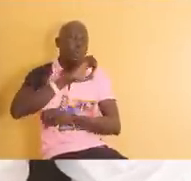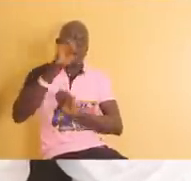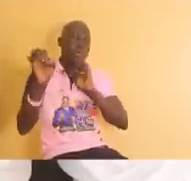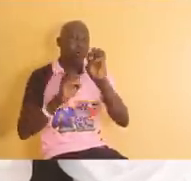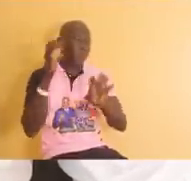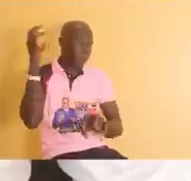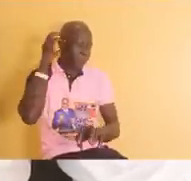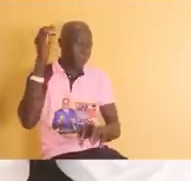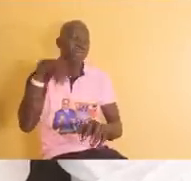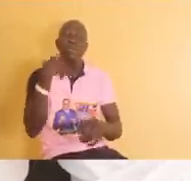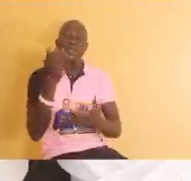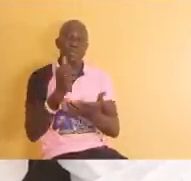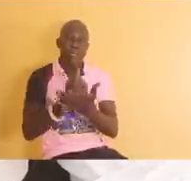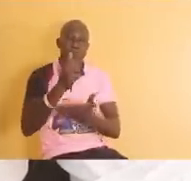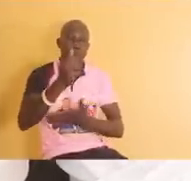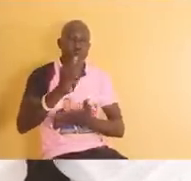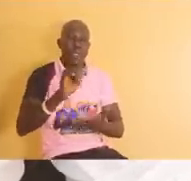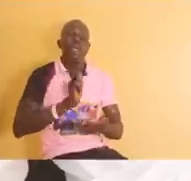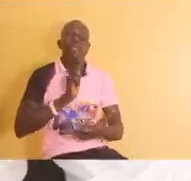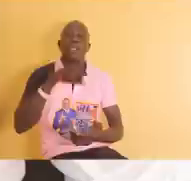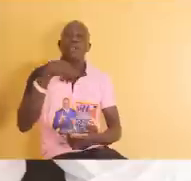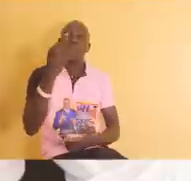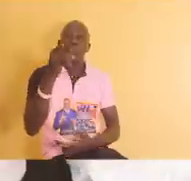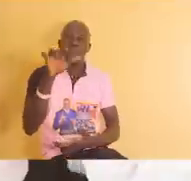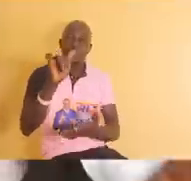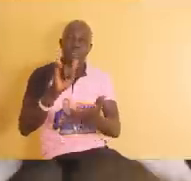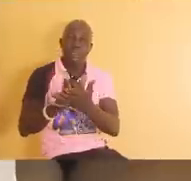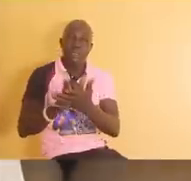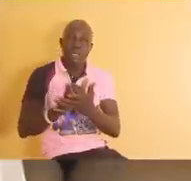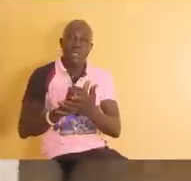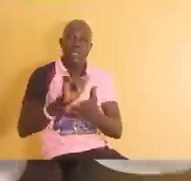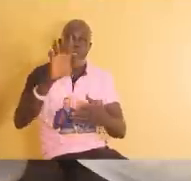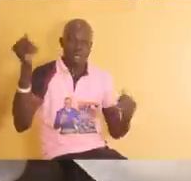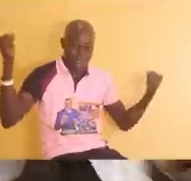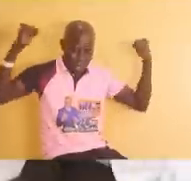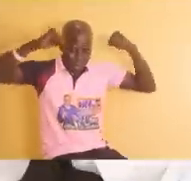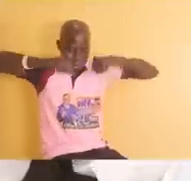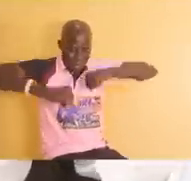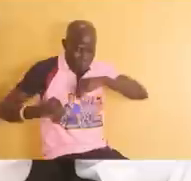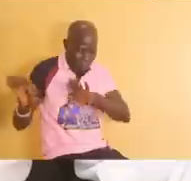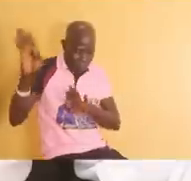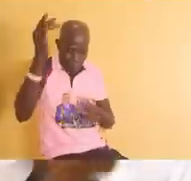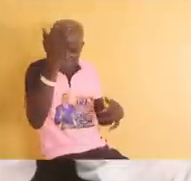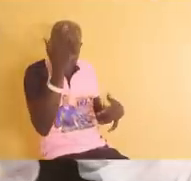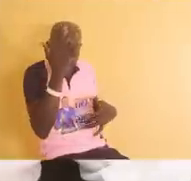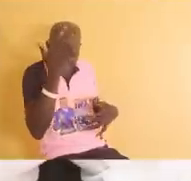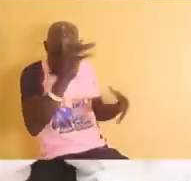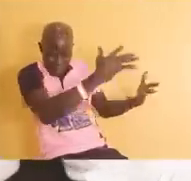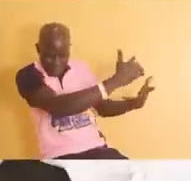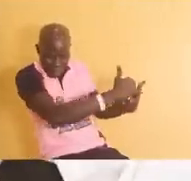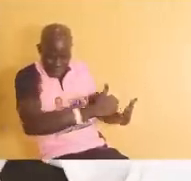the same. I say amen. Ah, mo we for pe. I declare silver. Aso imira laye e. Garment of praise in your mind.